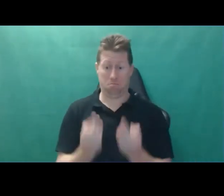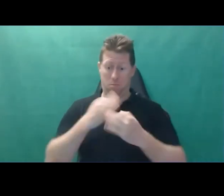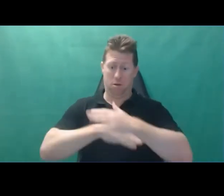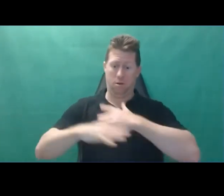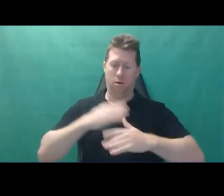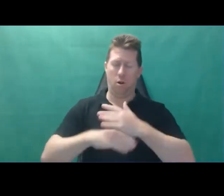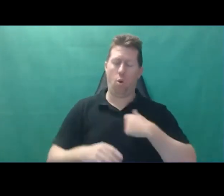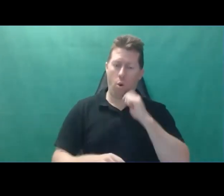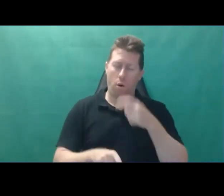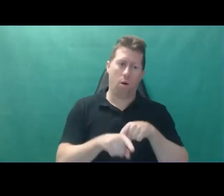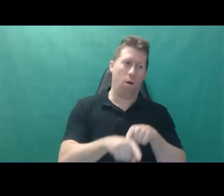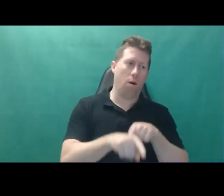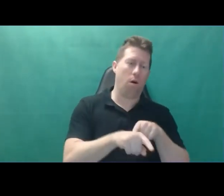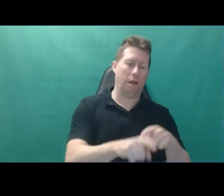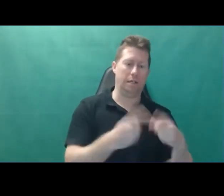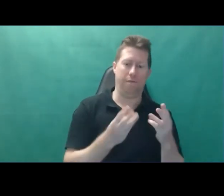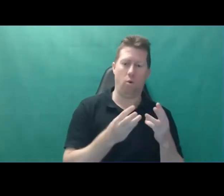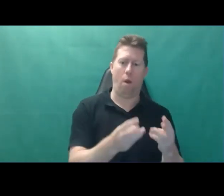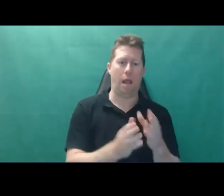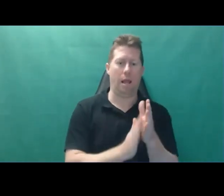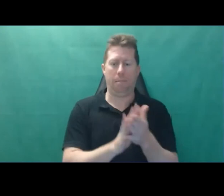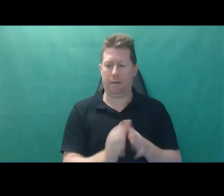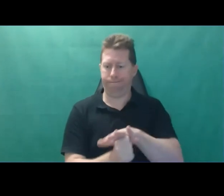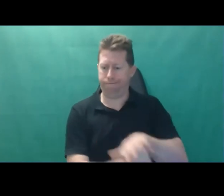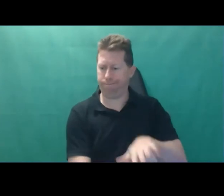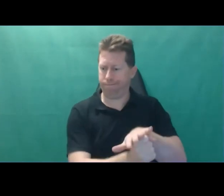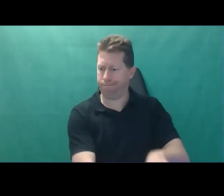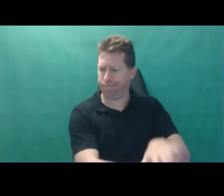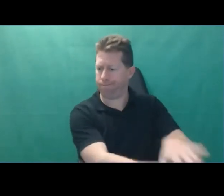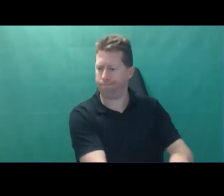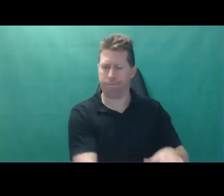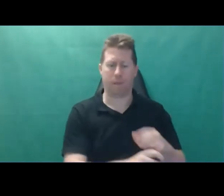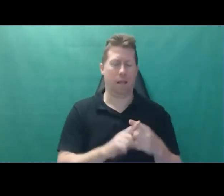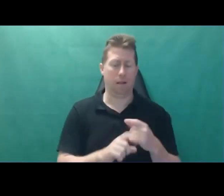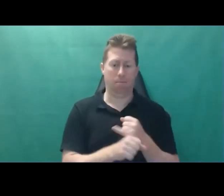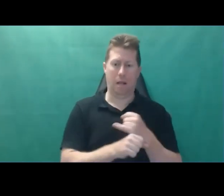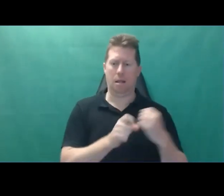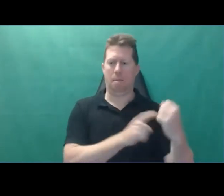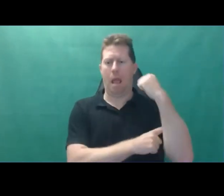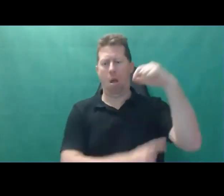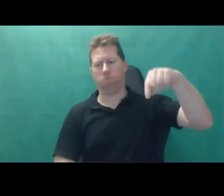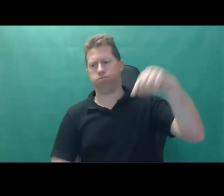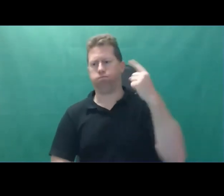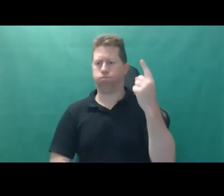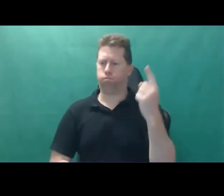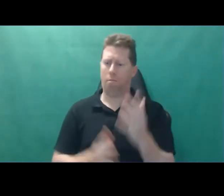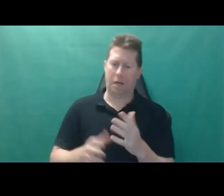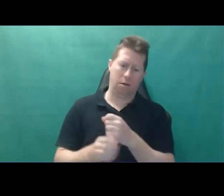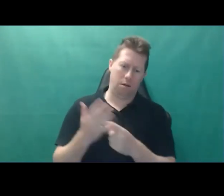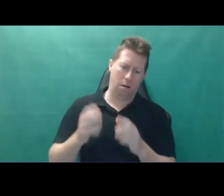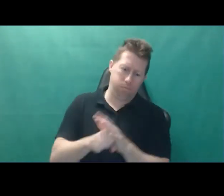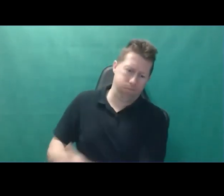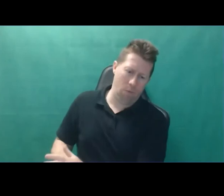disciplines and their own forms of knowledge and particularly medicine like I just mentioned. And I think